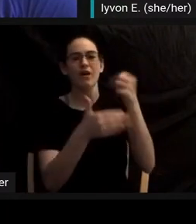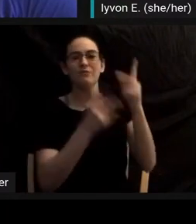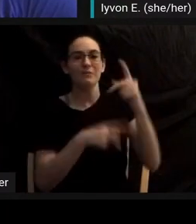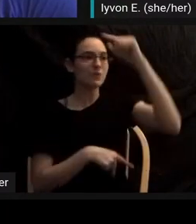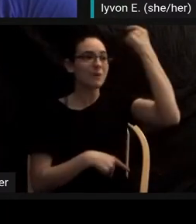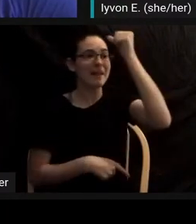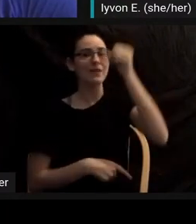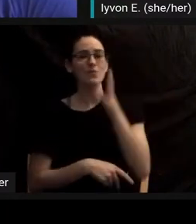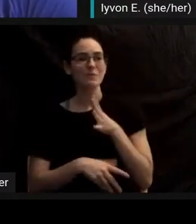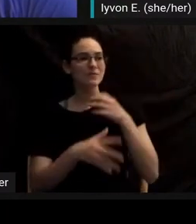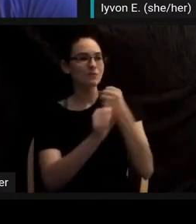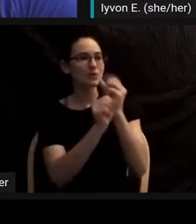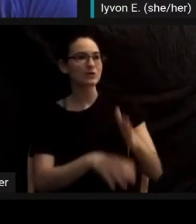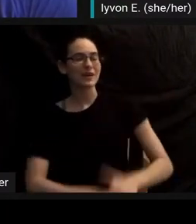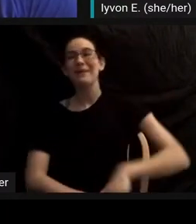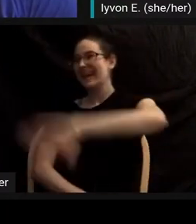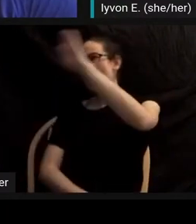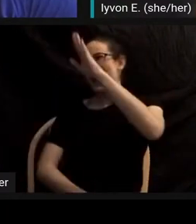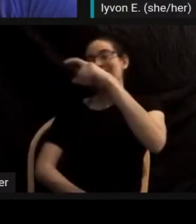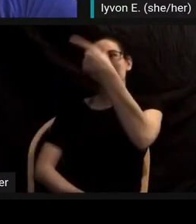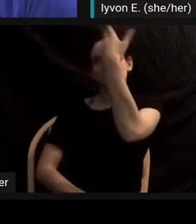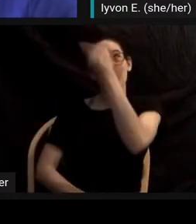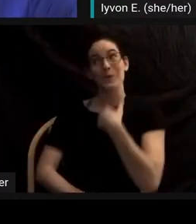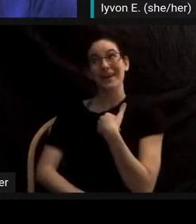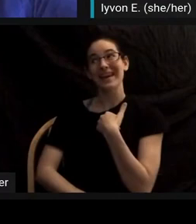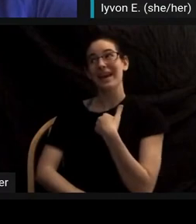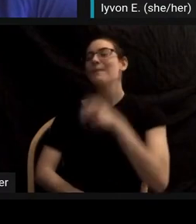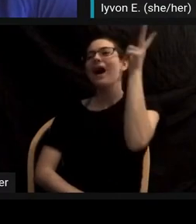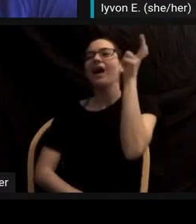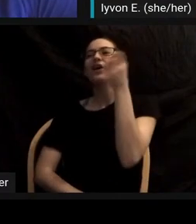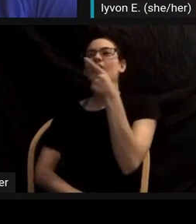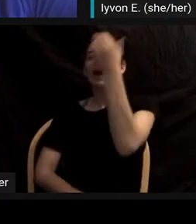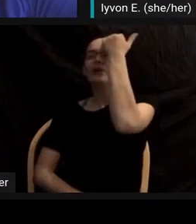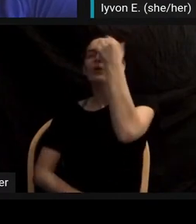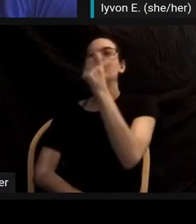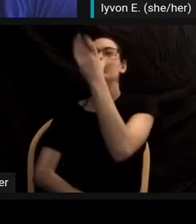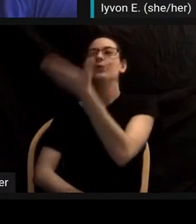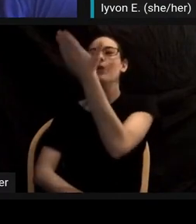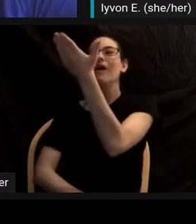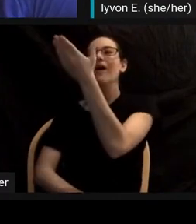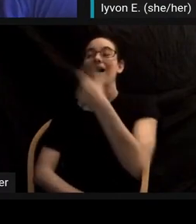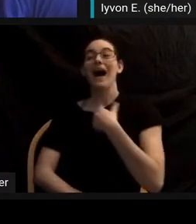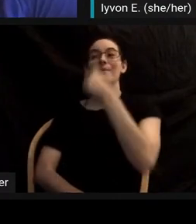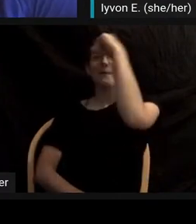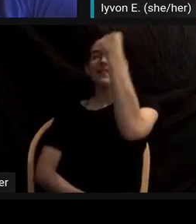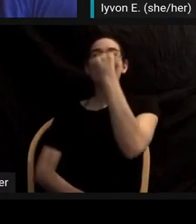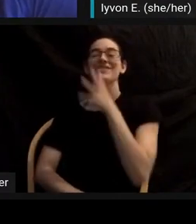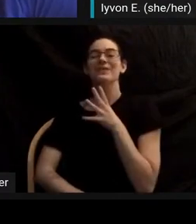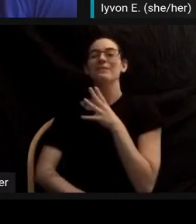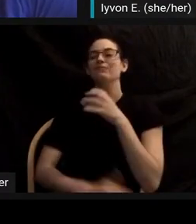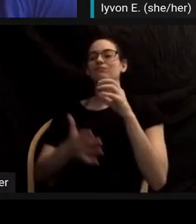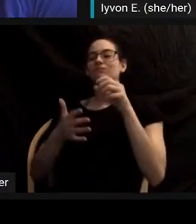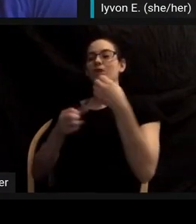like, hi, you don't know me. I heard of you. I'm another Black female producer in New